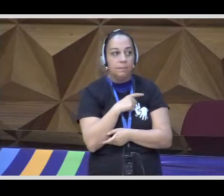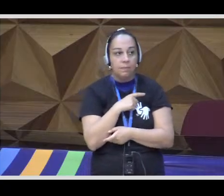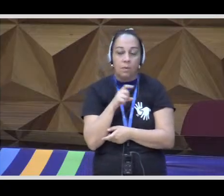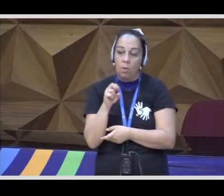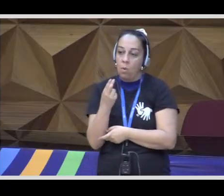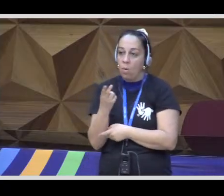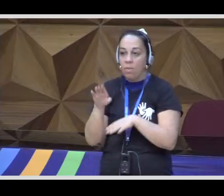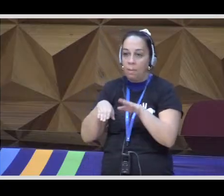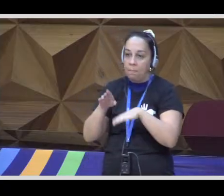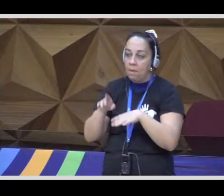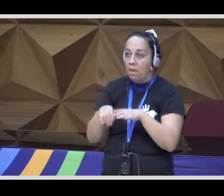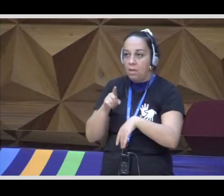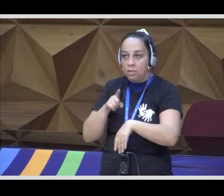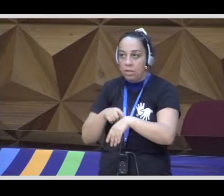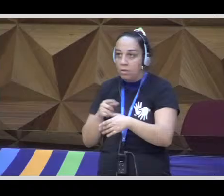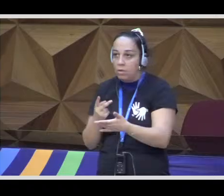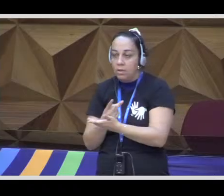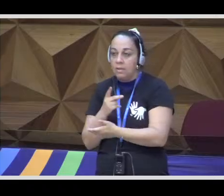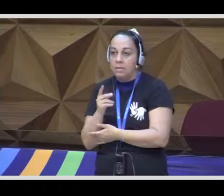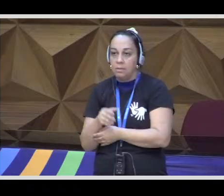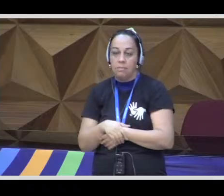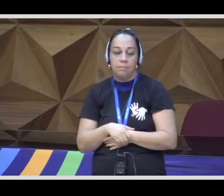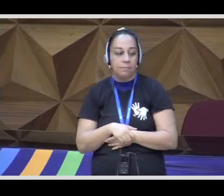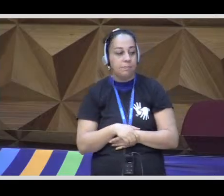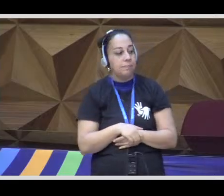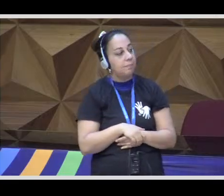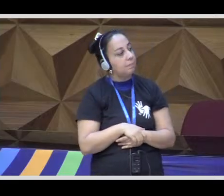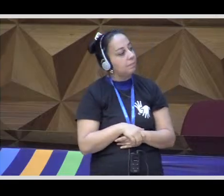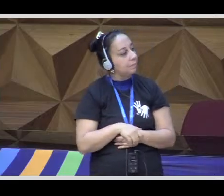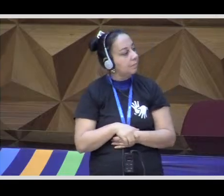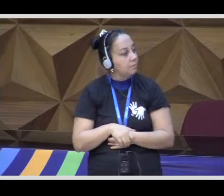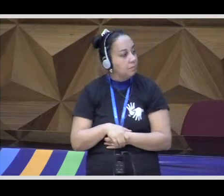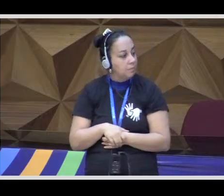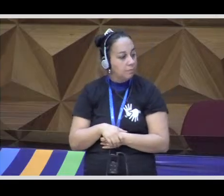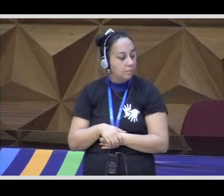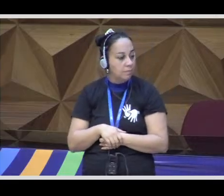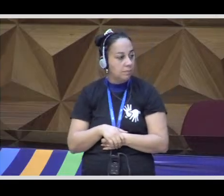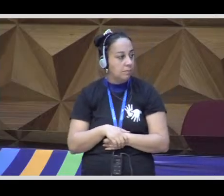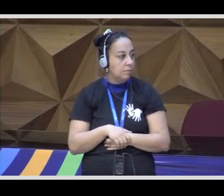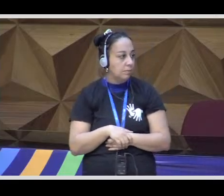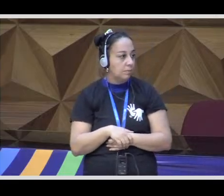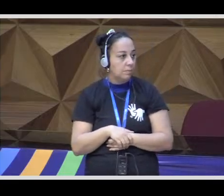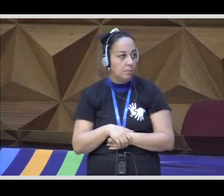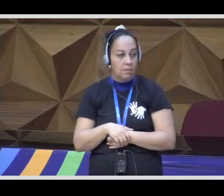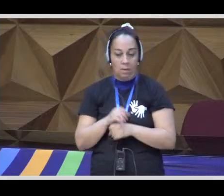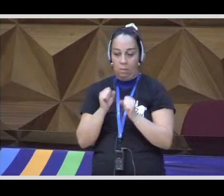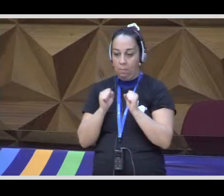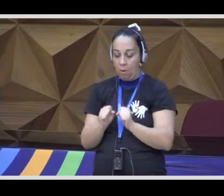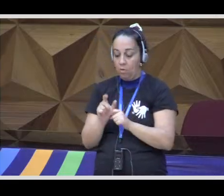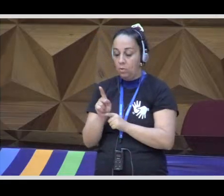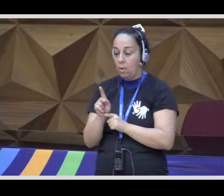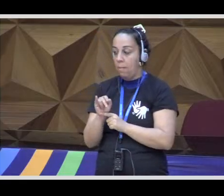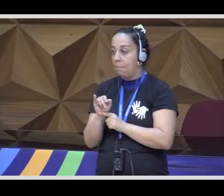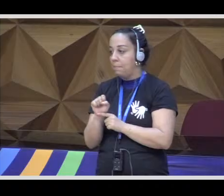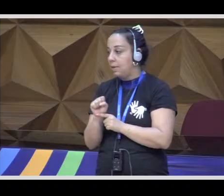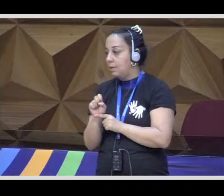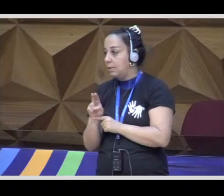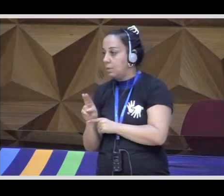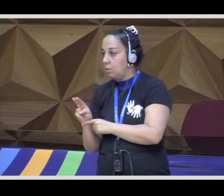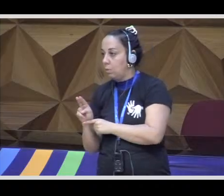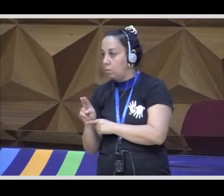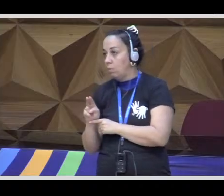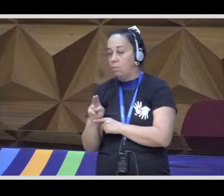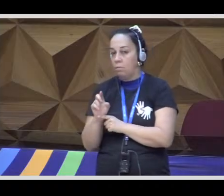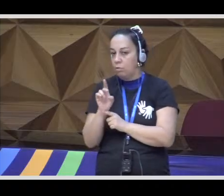So I think the interesting thing there is that, I can put pixels where I want because they're just pixels, but yet I can't